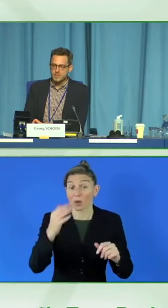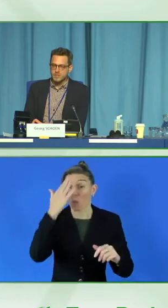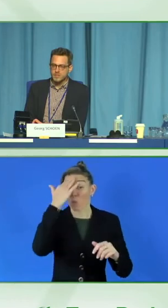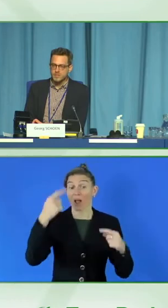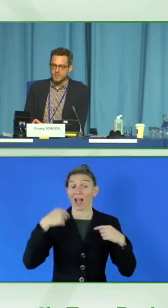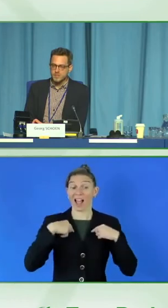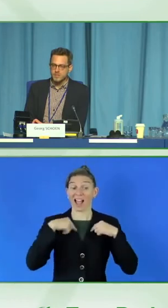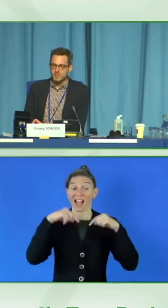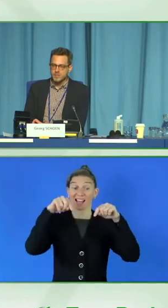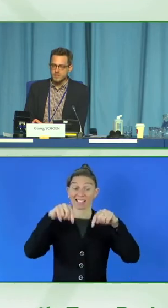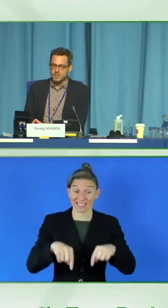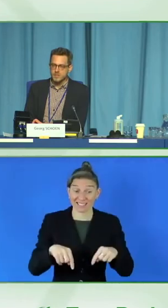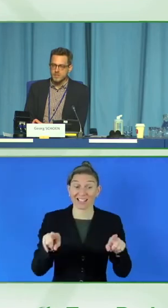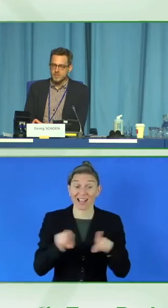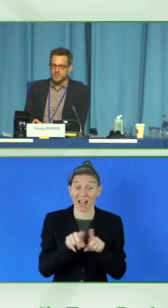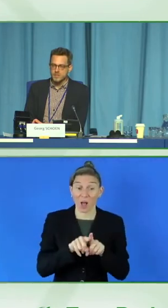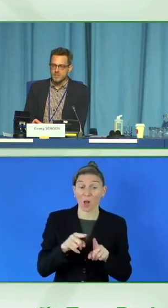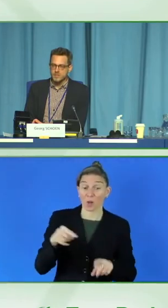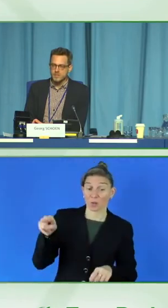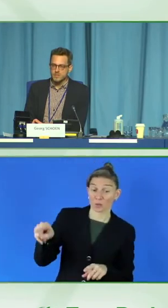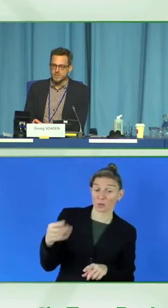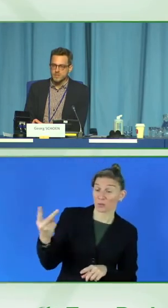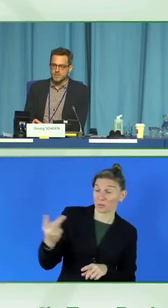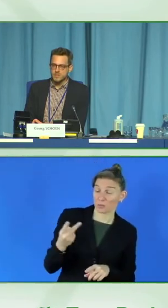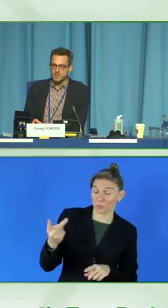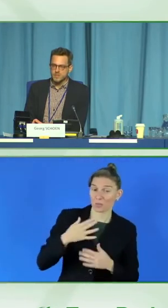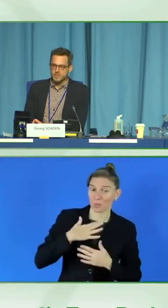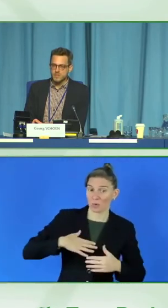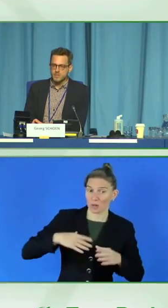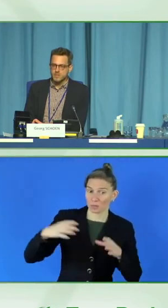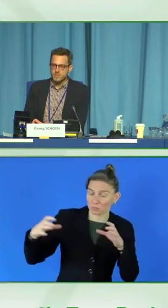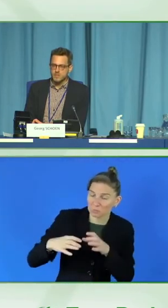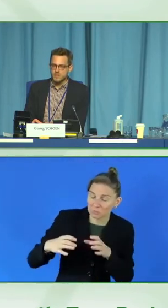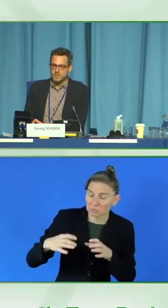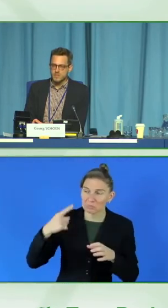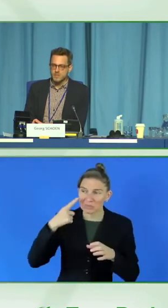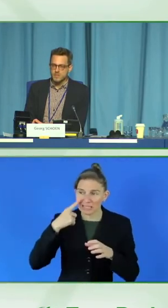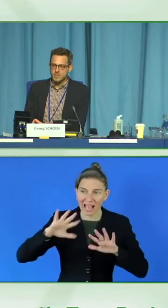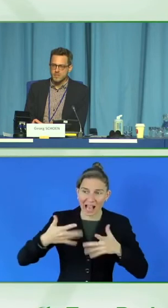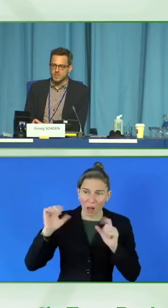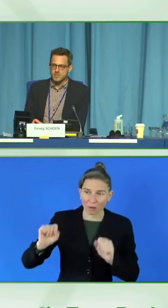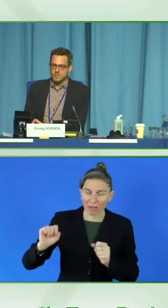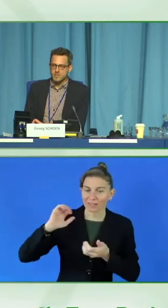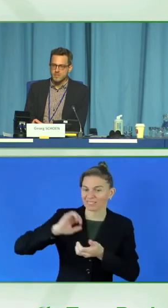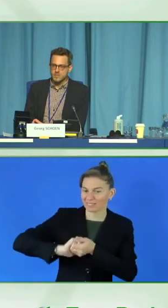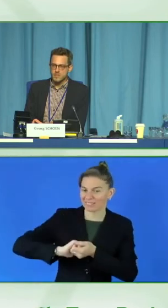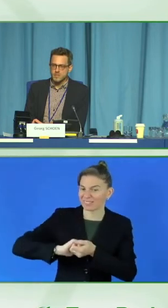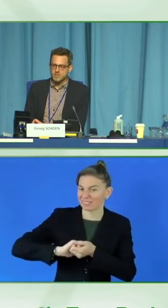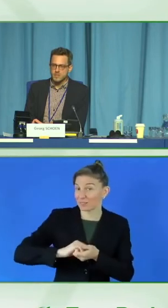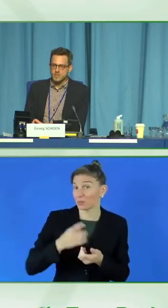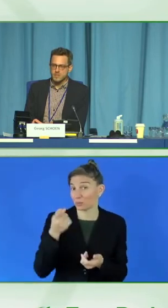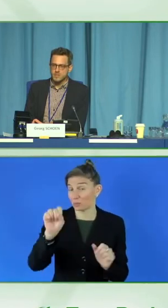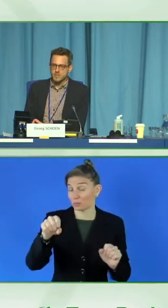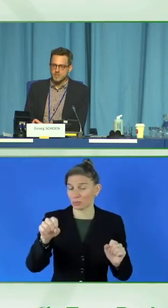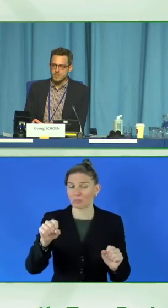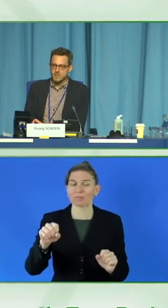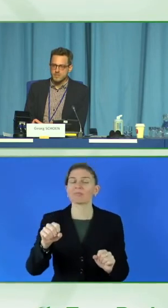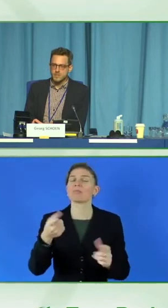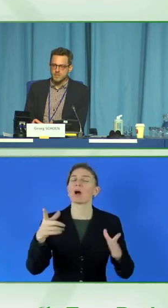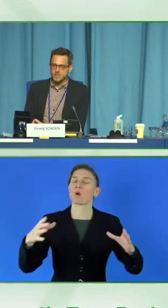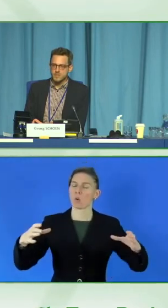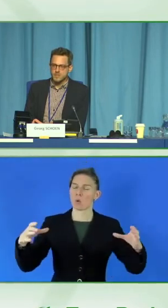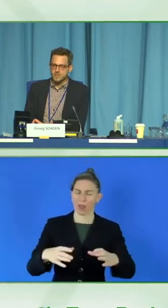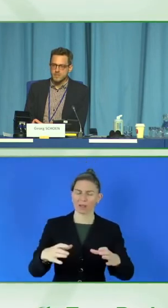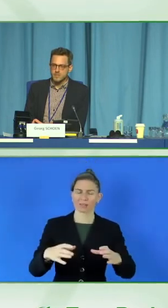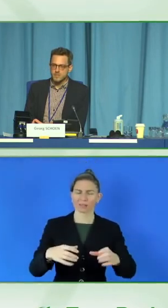what we can do together. And also, I think more so, collectives work, it's not just about, I think,